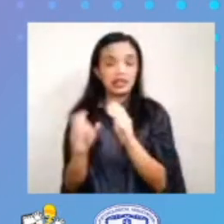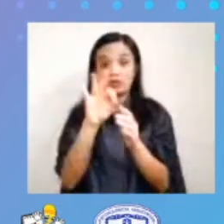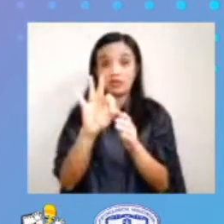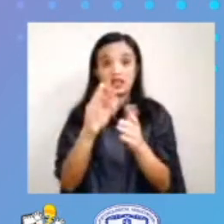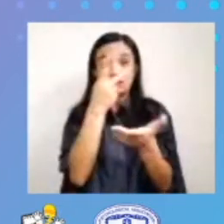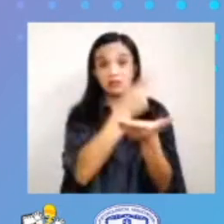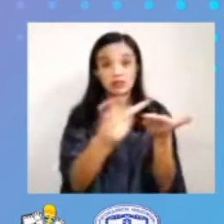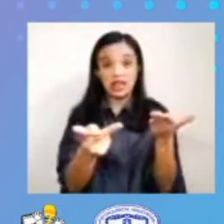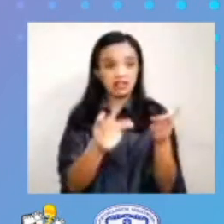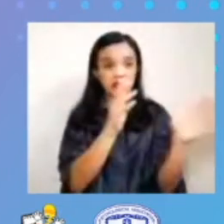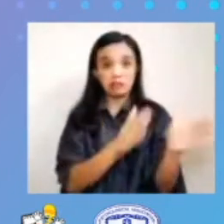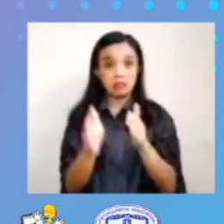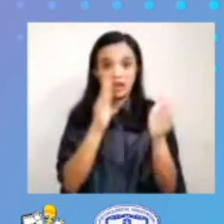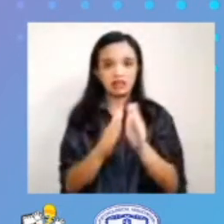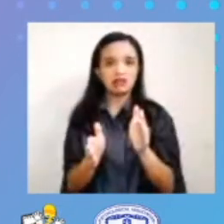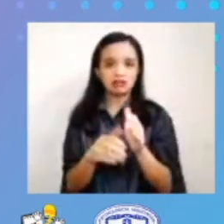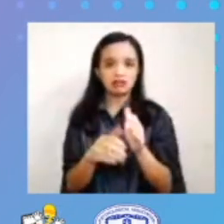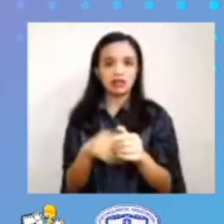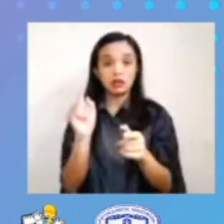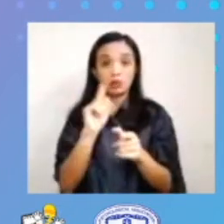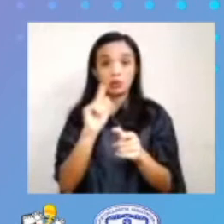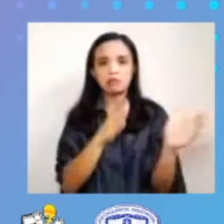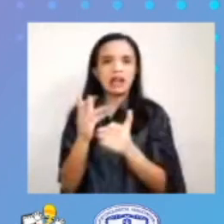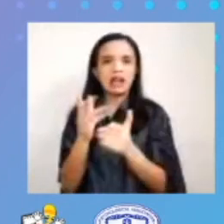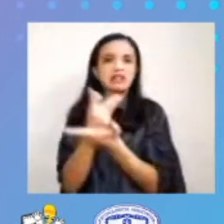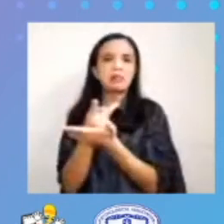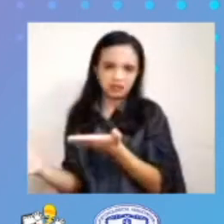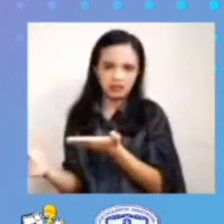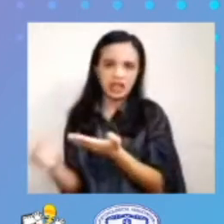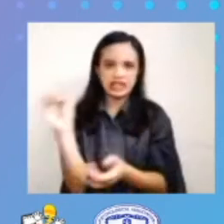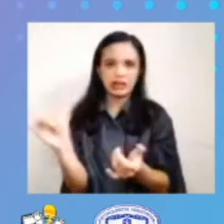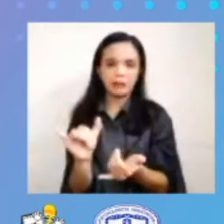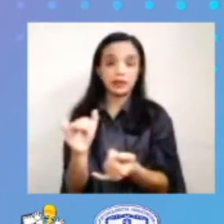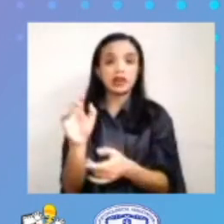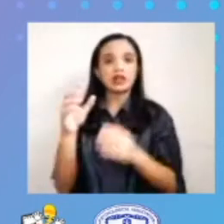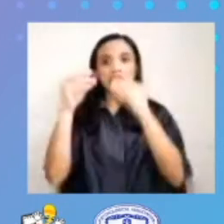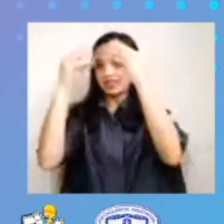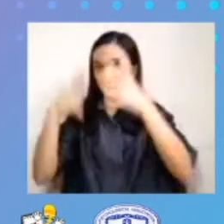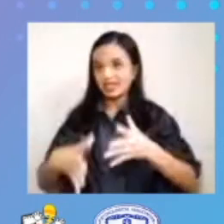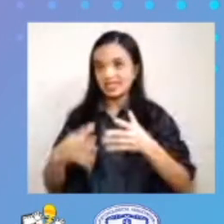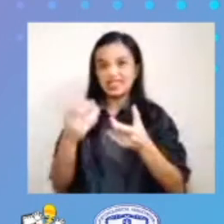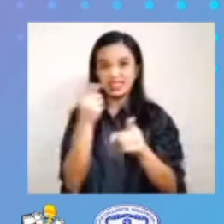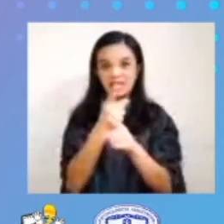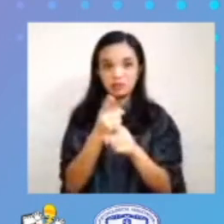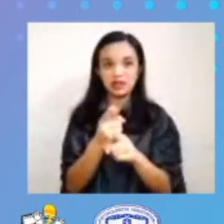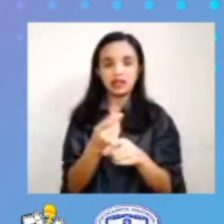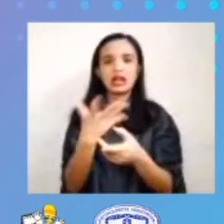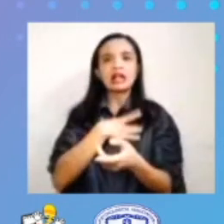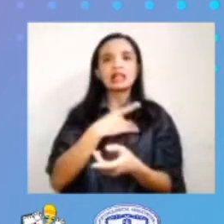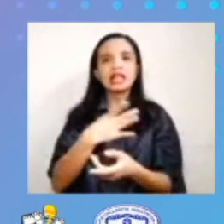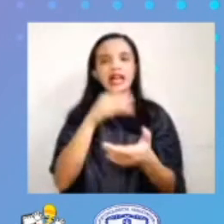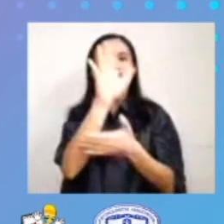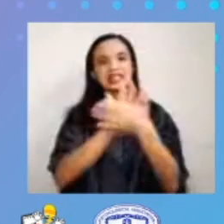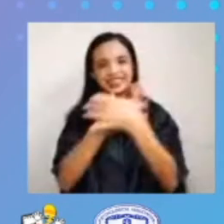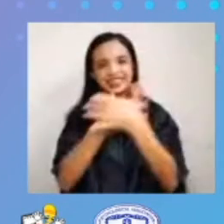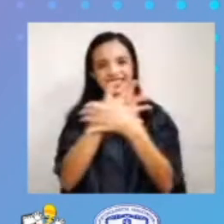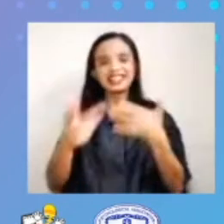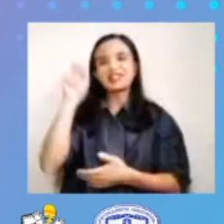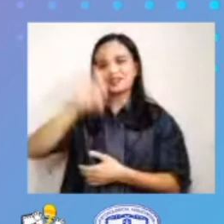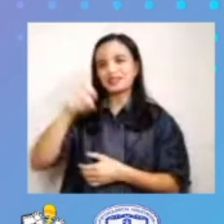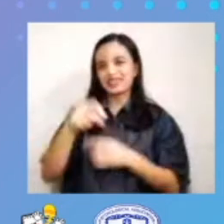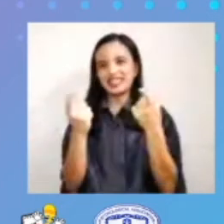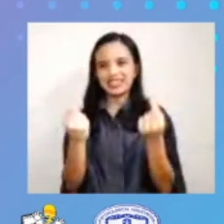weights. Or as simple as water bottles, and then you can just fill it up. So stuff like that. And it's about, syempre, like Enzo